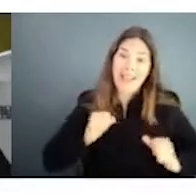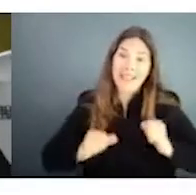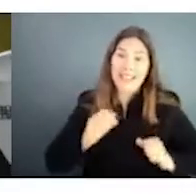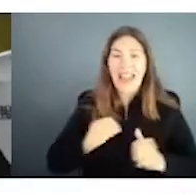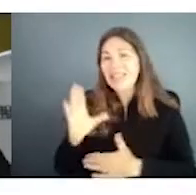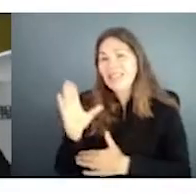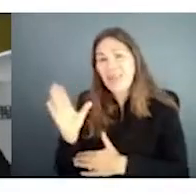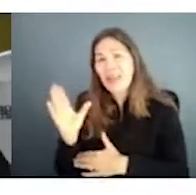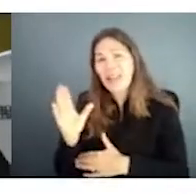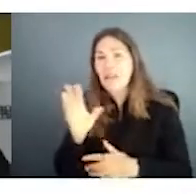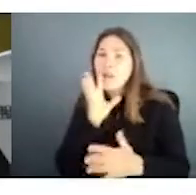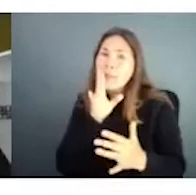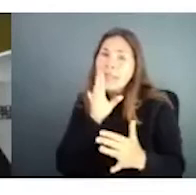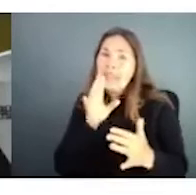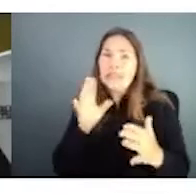gotten there yet.